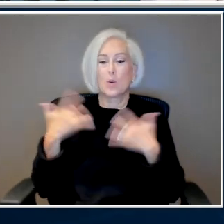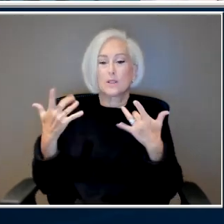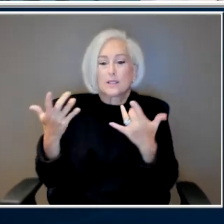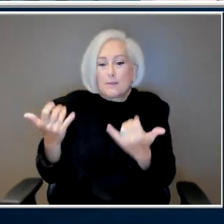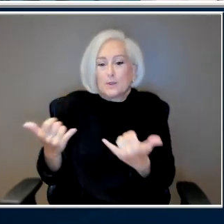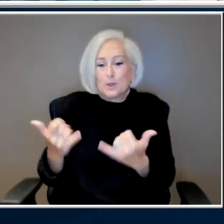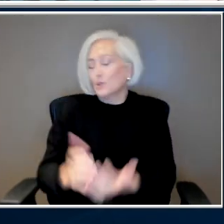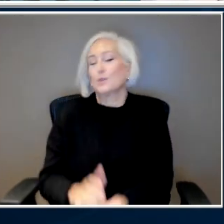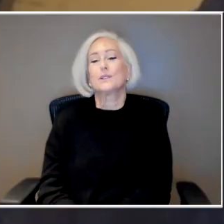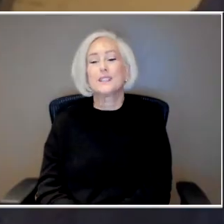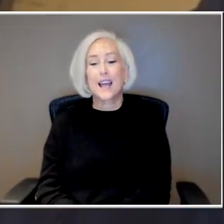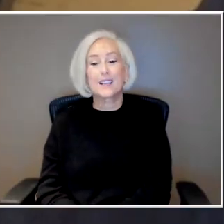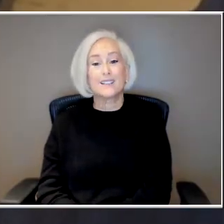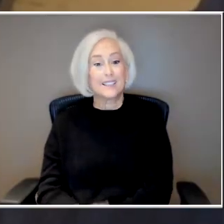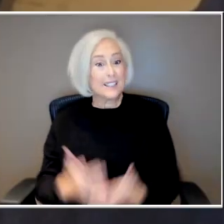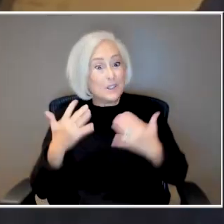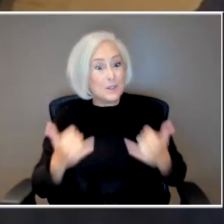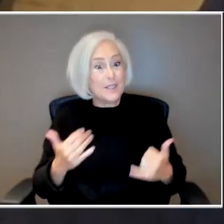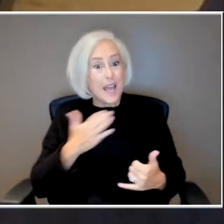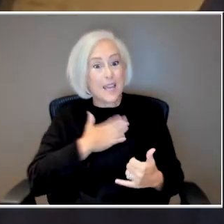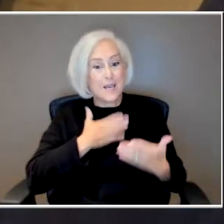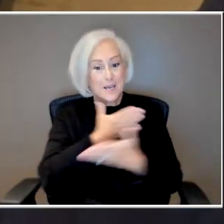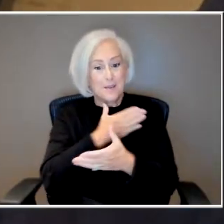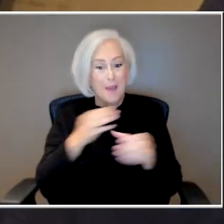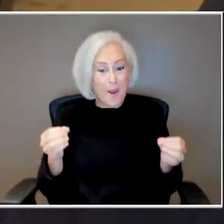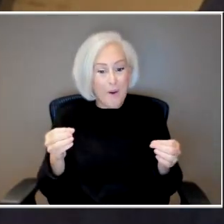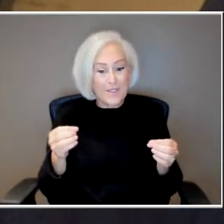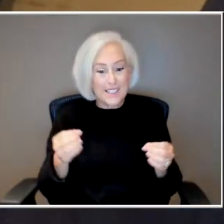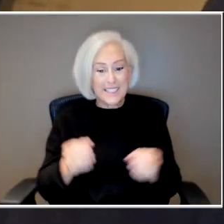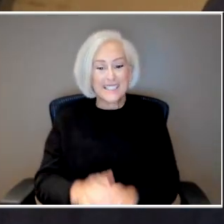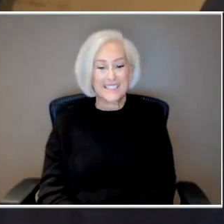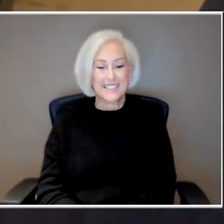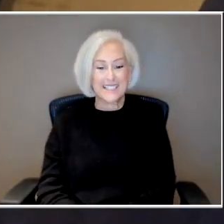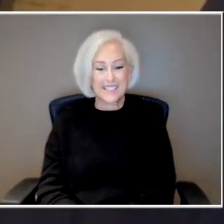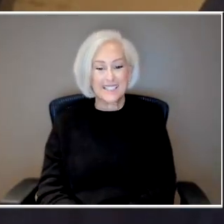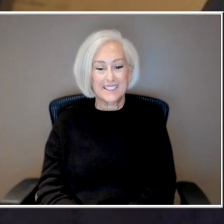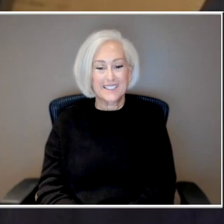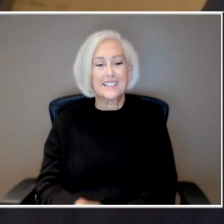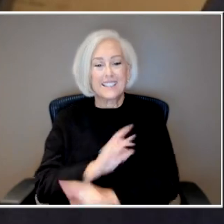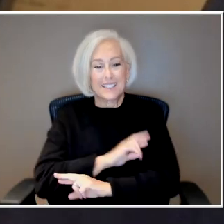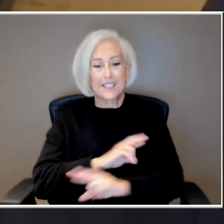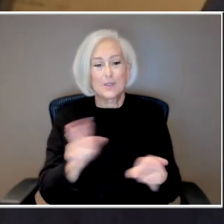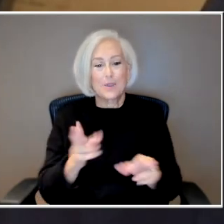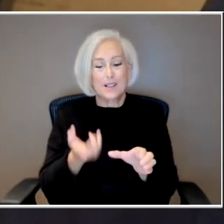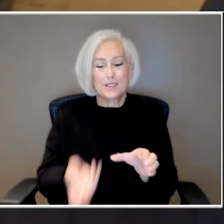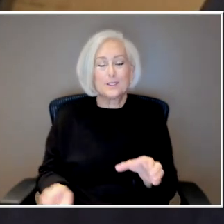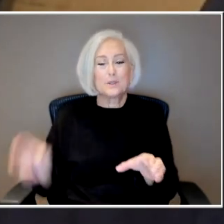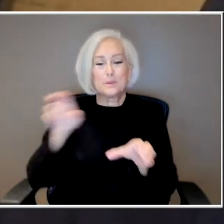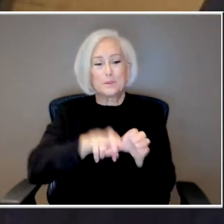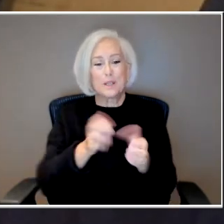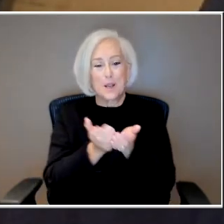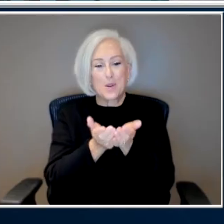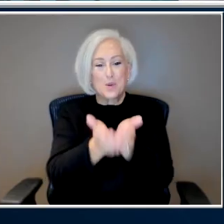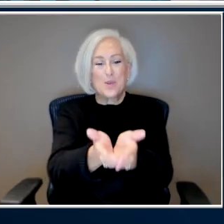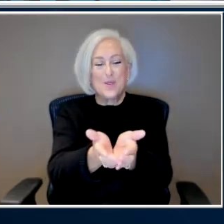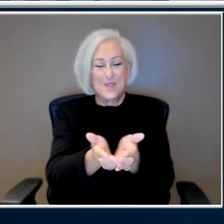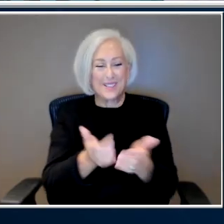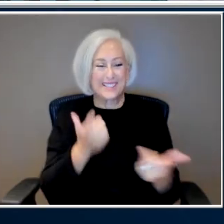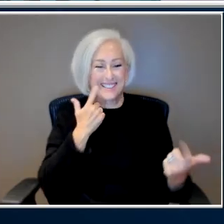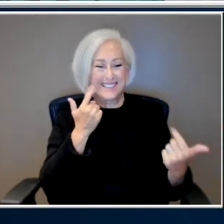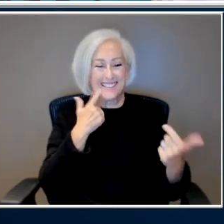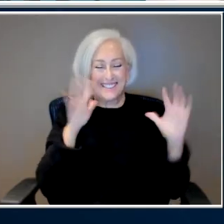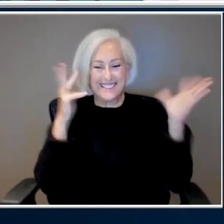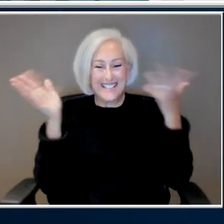No, I'm actually in my office, as the case would be, but we're getting ready to go on a cruise. So yeah. It's kind of a